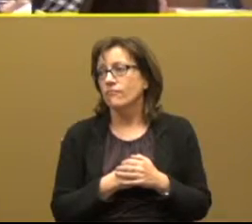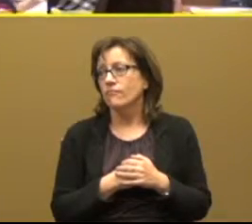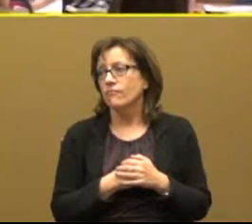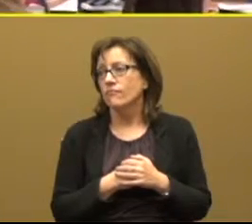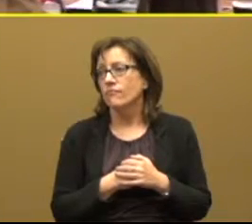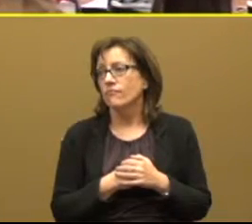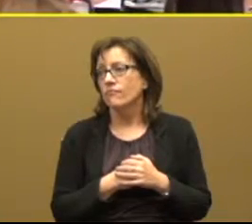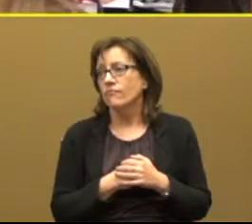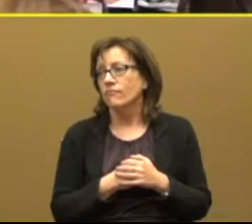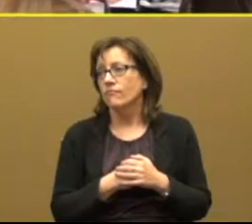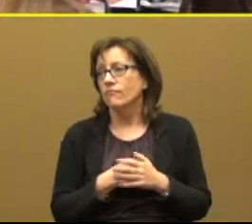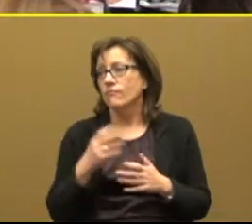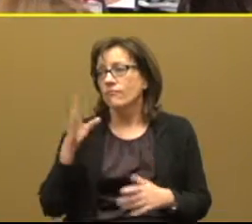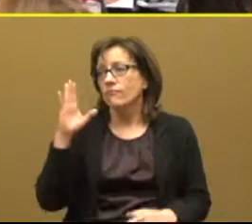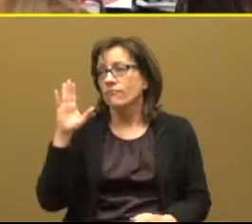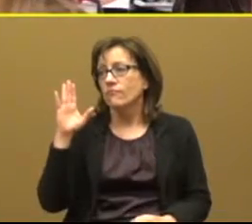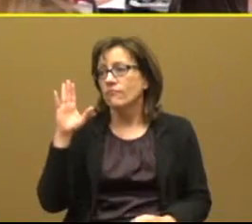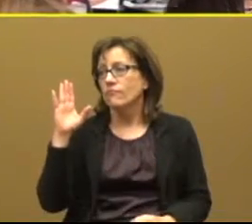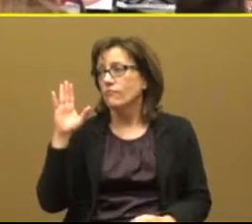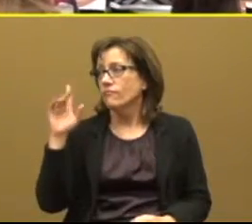say,